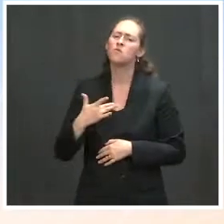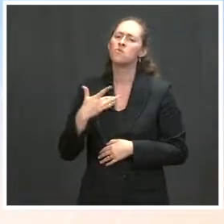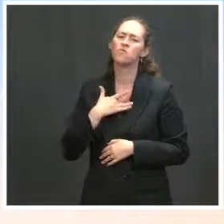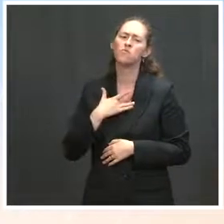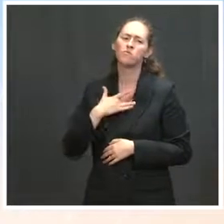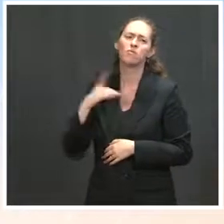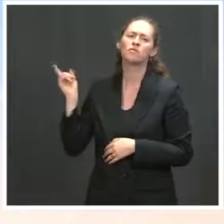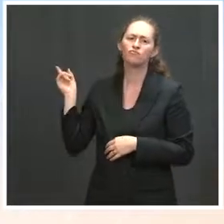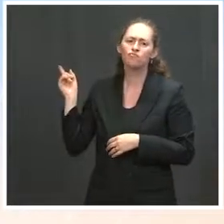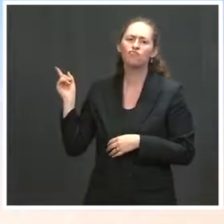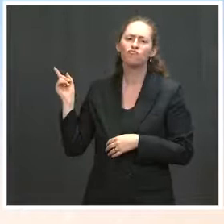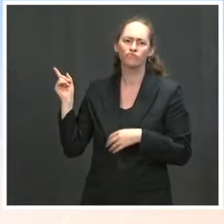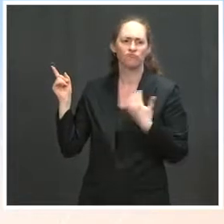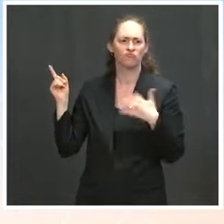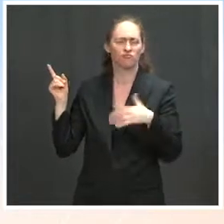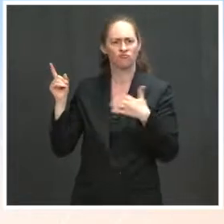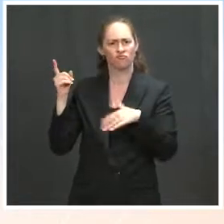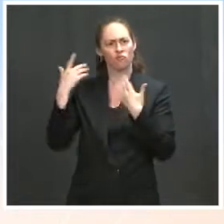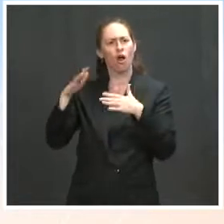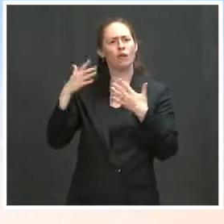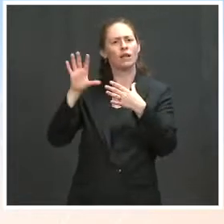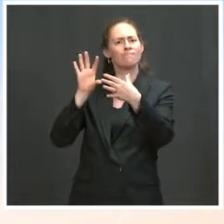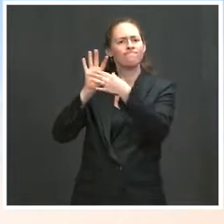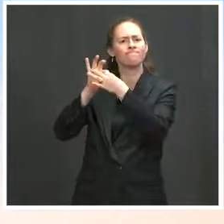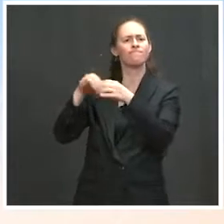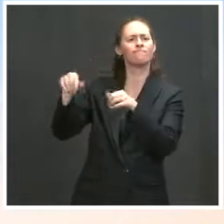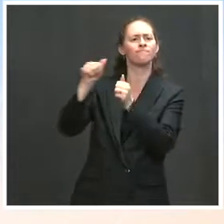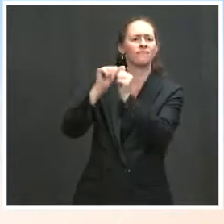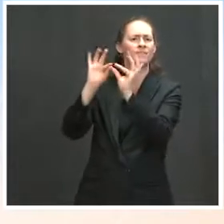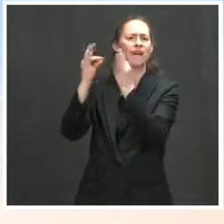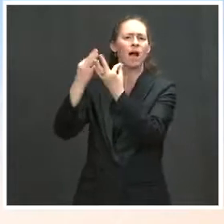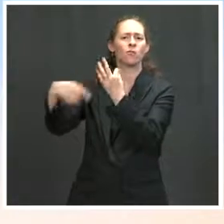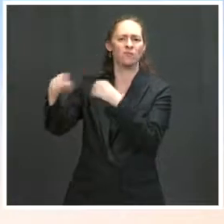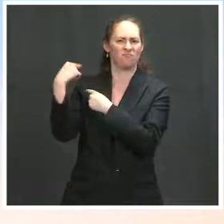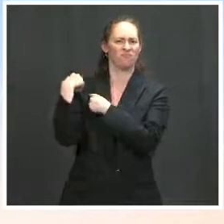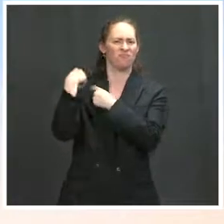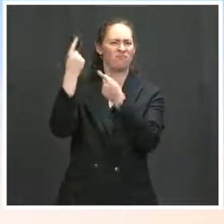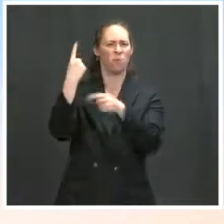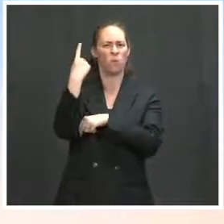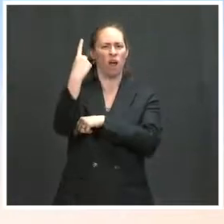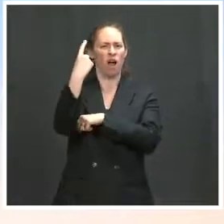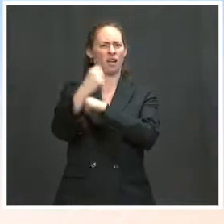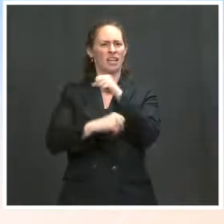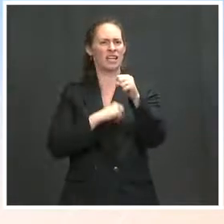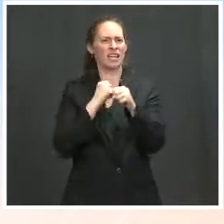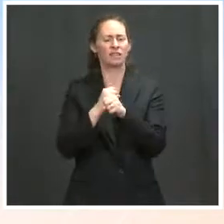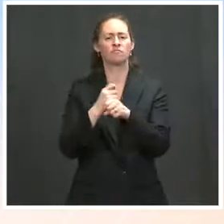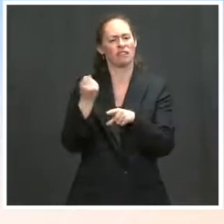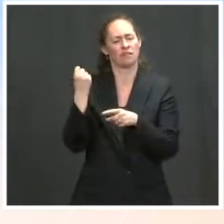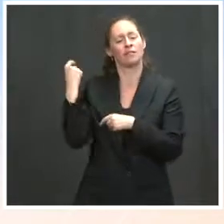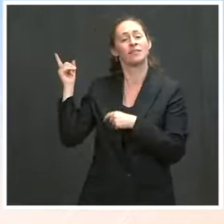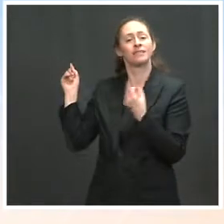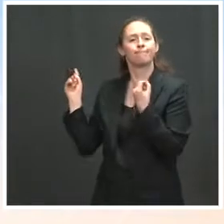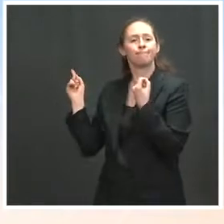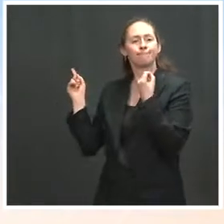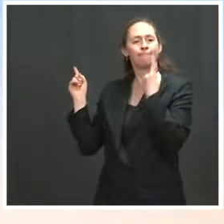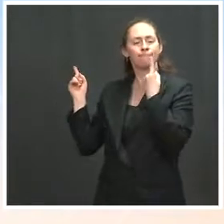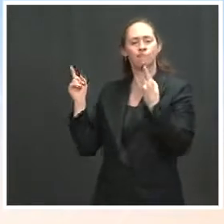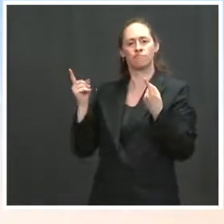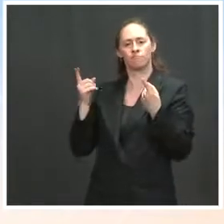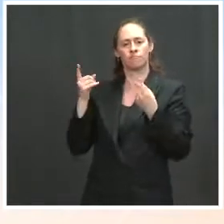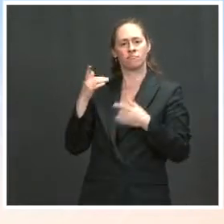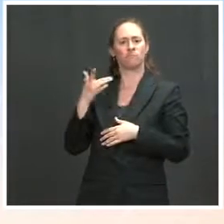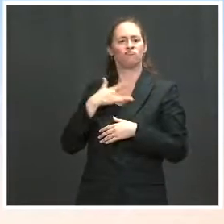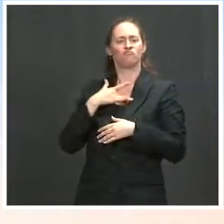this remarkable family. This is a president that knows about loss personally, as we all know, and he has connected with them